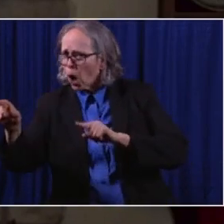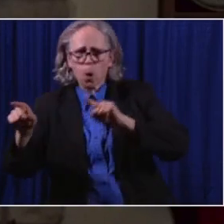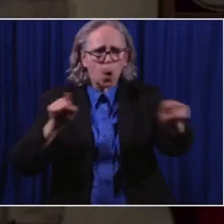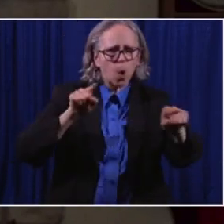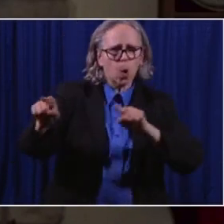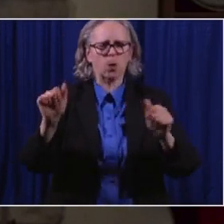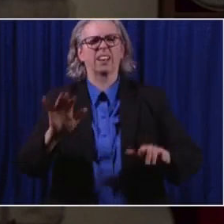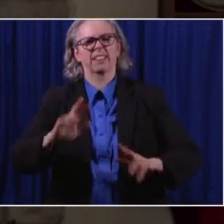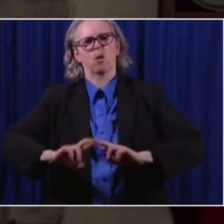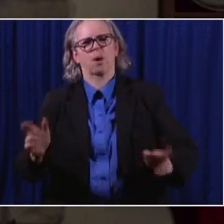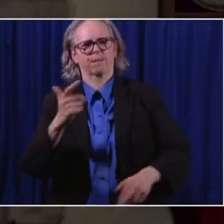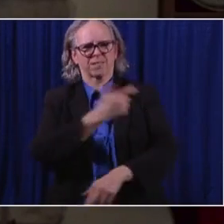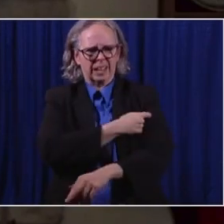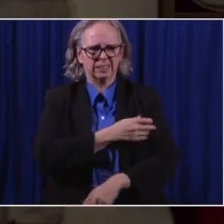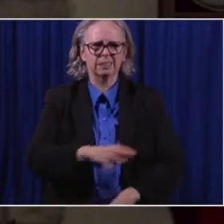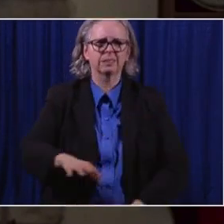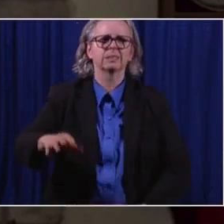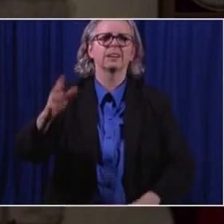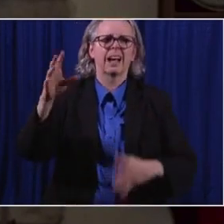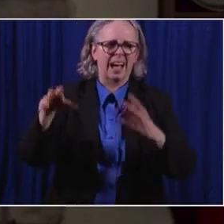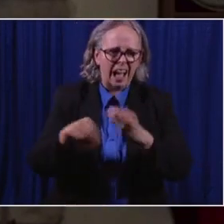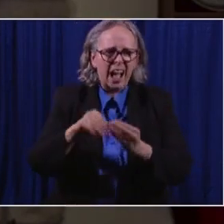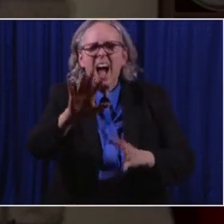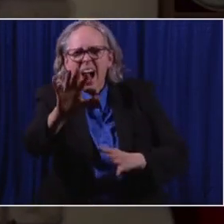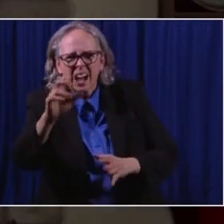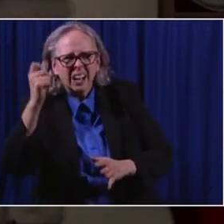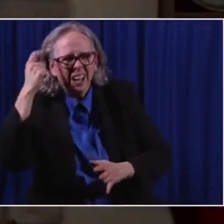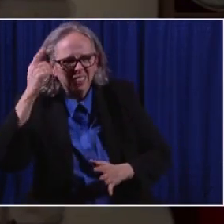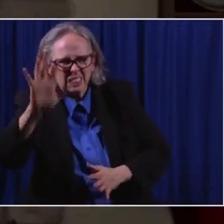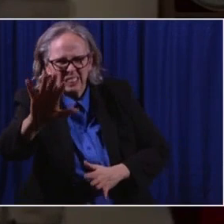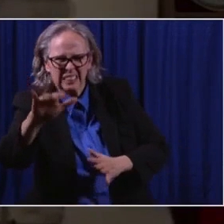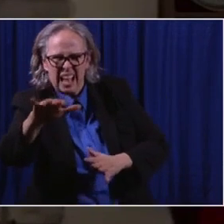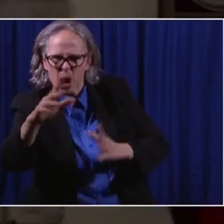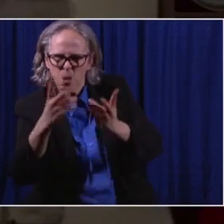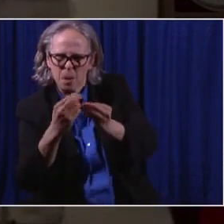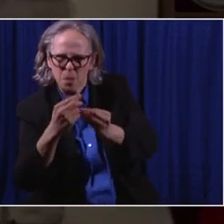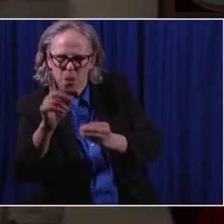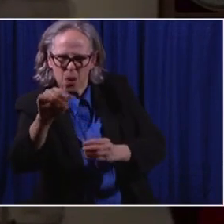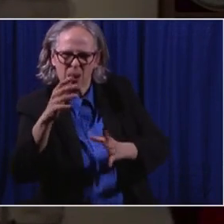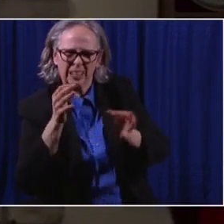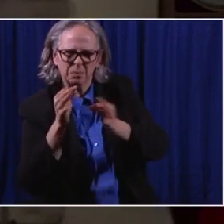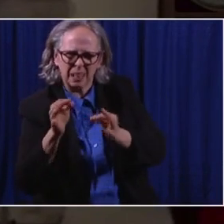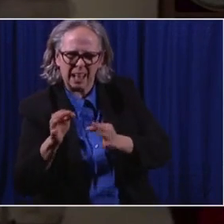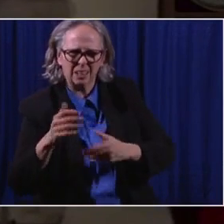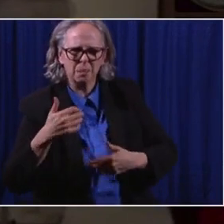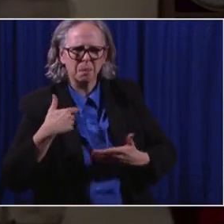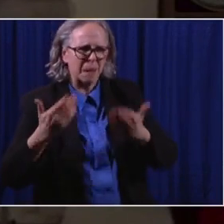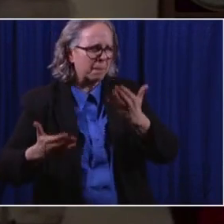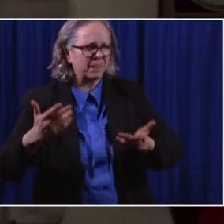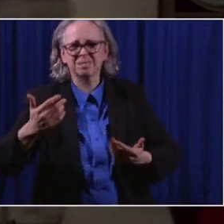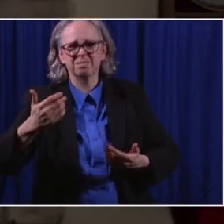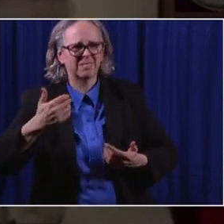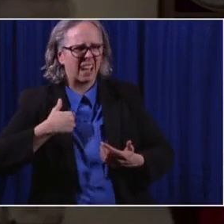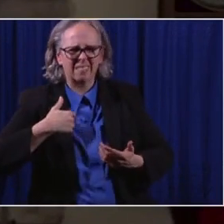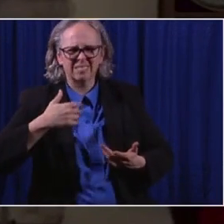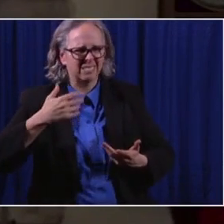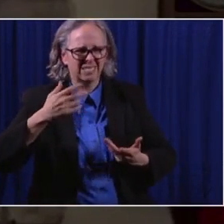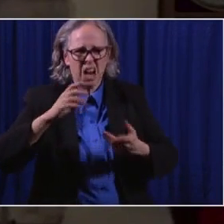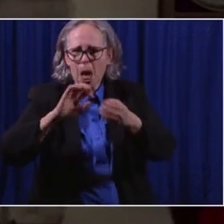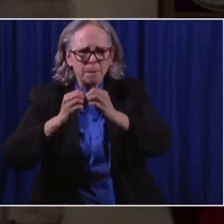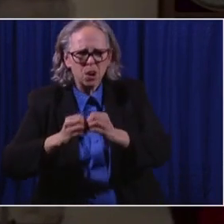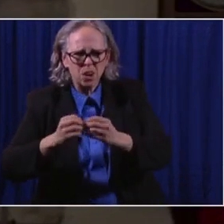last And question of the day. you may also have, we may have the guard out. I mean, we're going to watch these numbers. We're going to watch